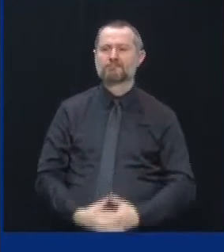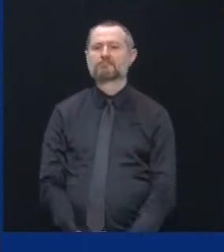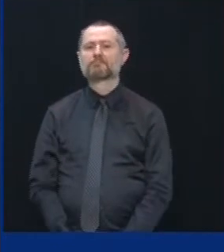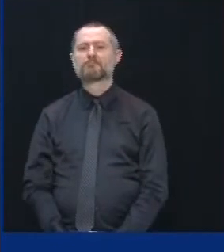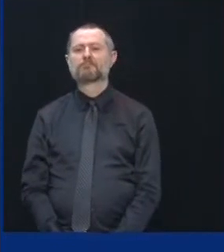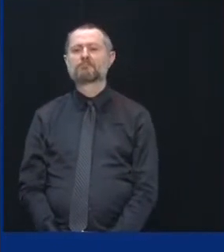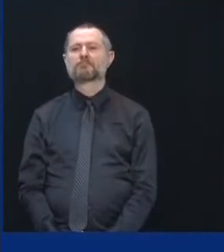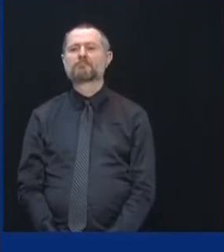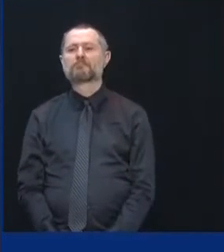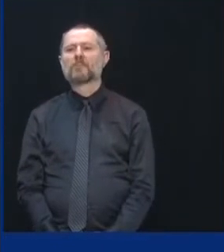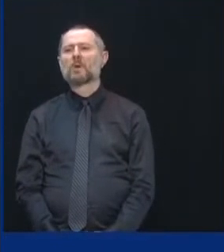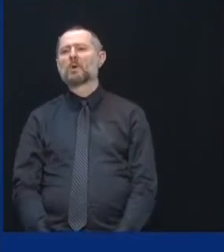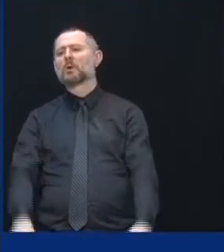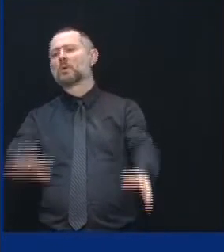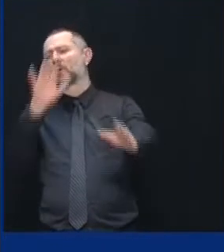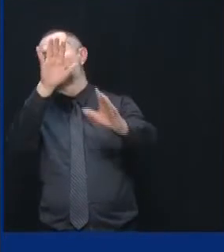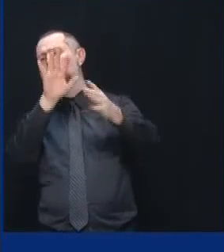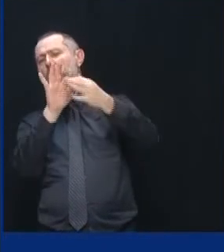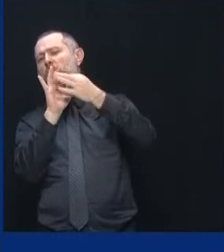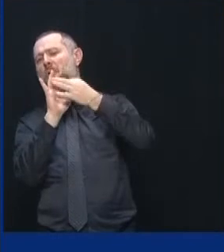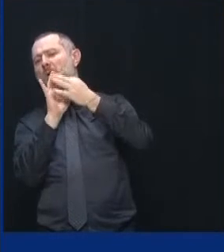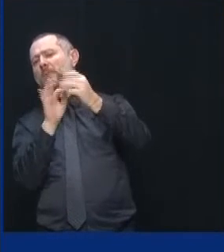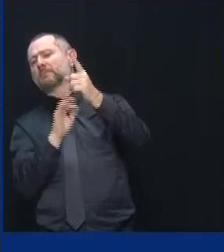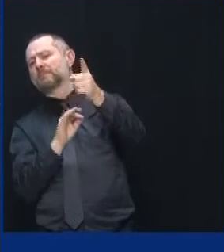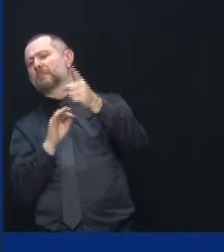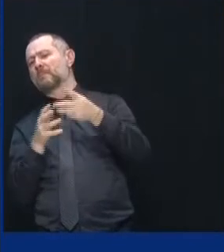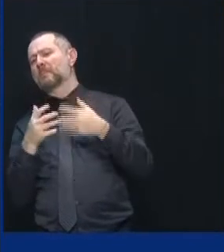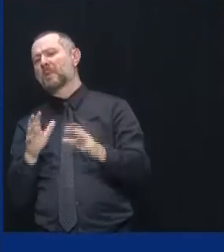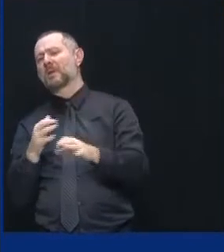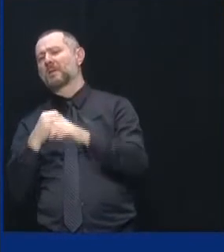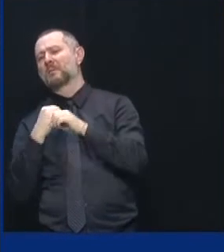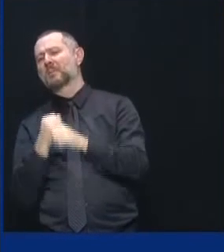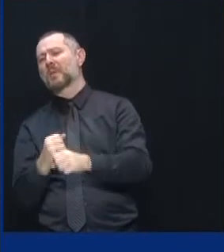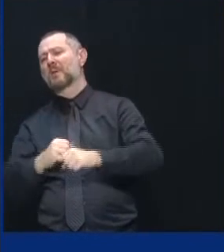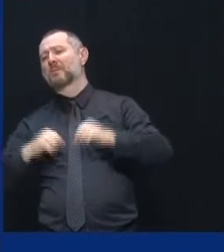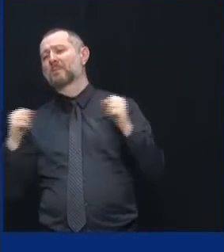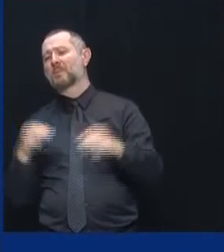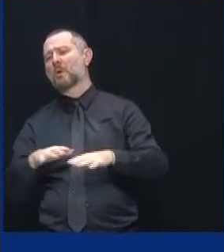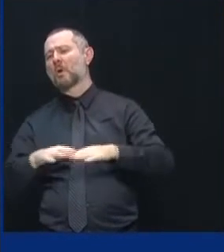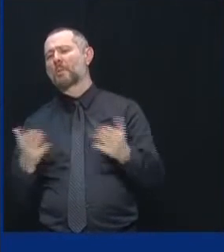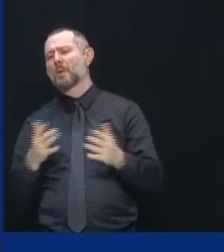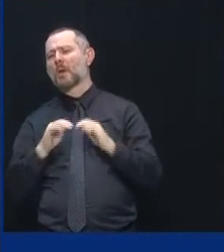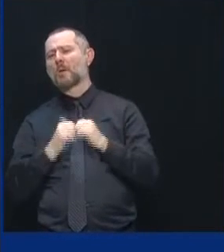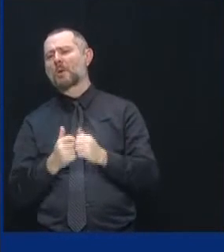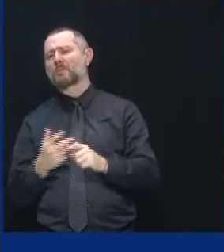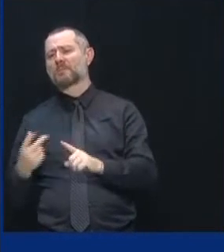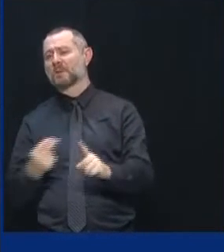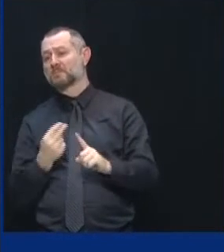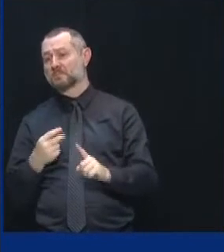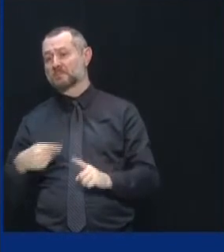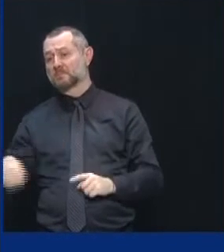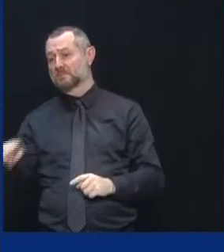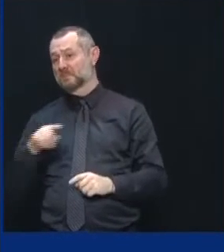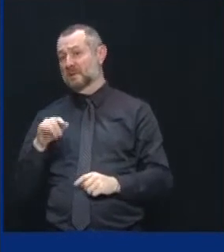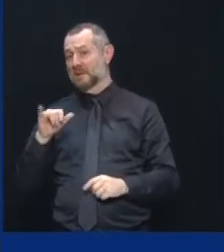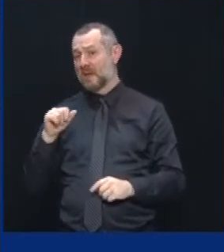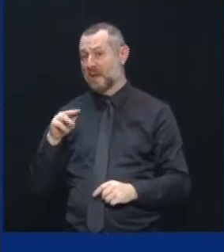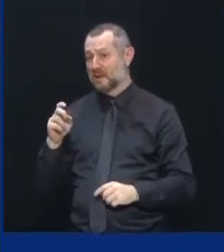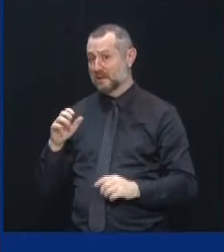On arena reopenings, what will happen with vaccination sites at Yankee Stadium and Citi Field, for